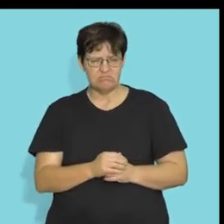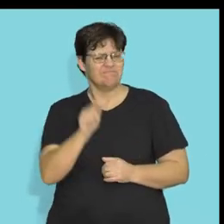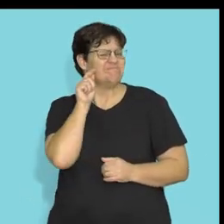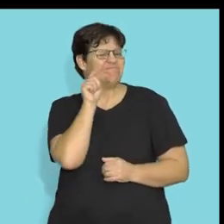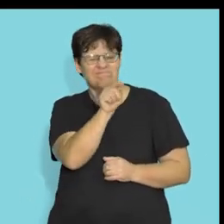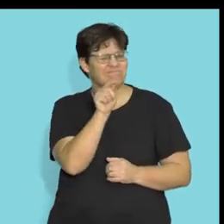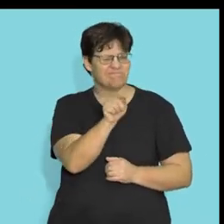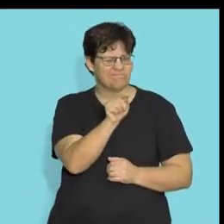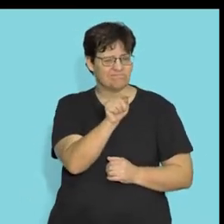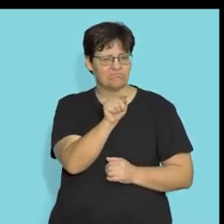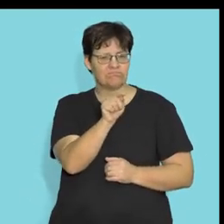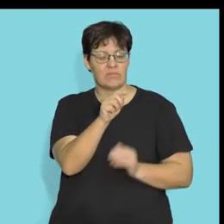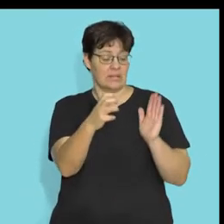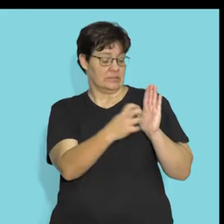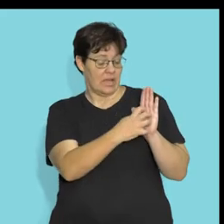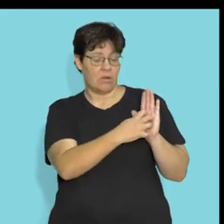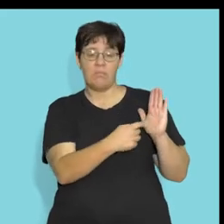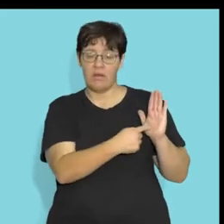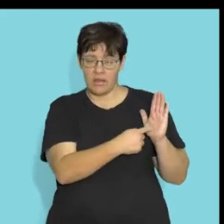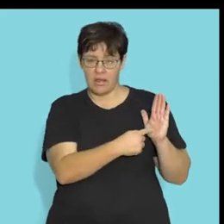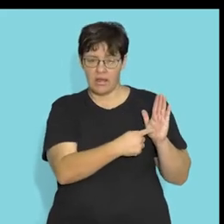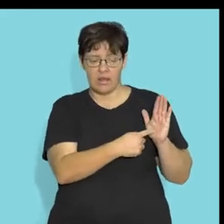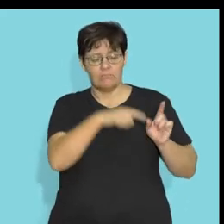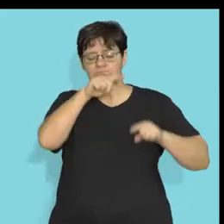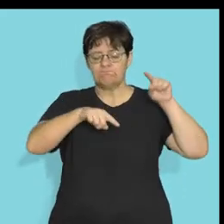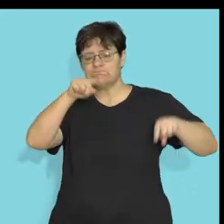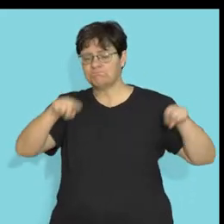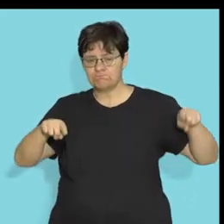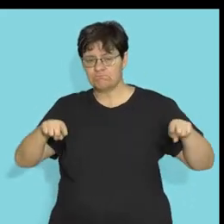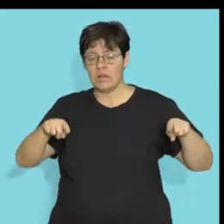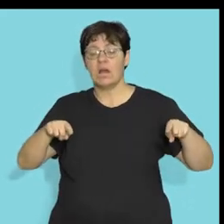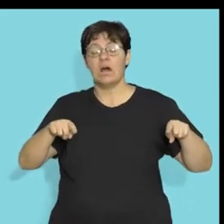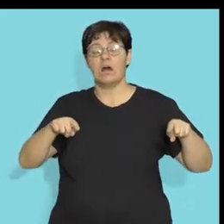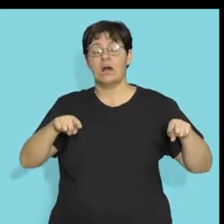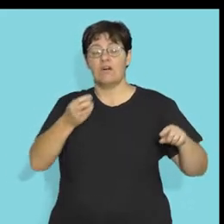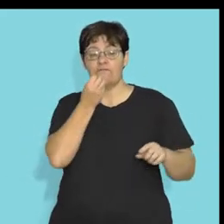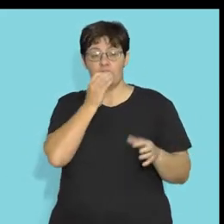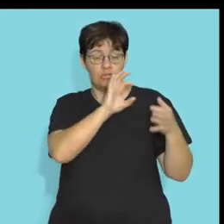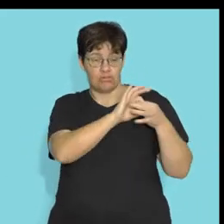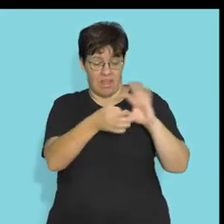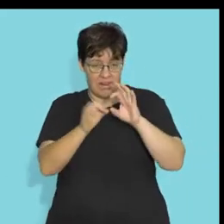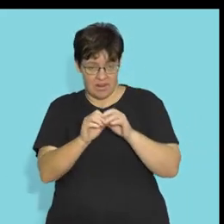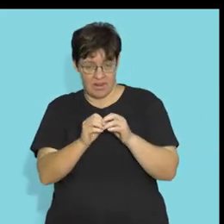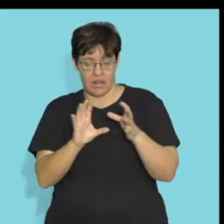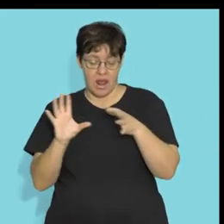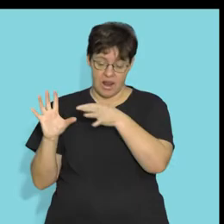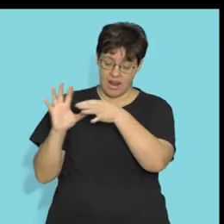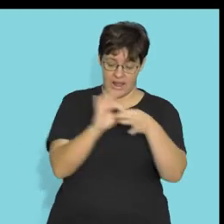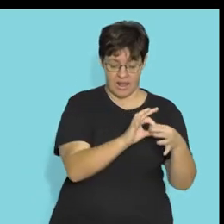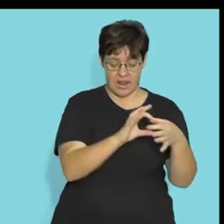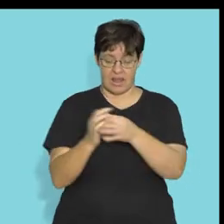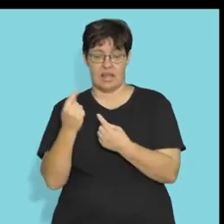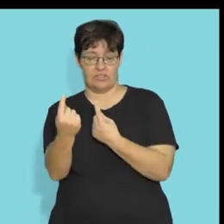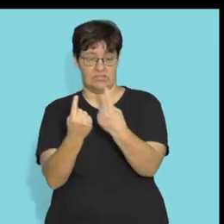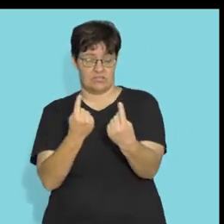mentioned, a food web is a diagram that shows how several food chains are linked together in a more complex